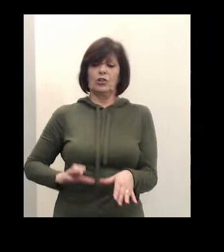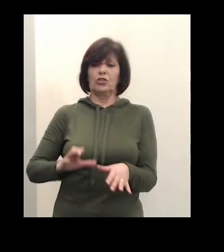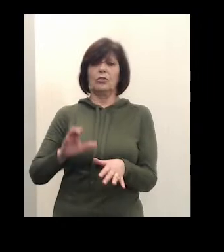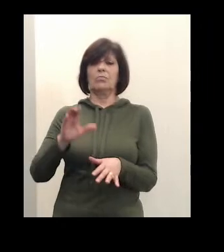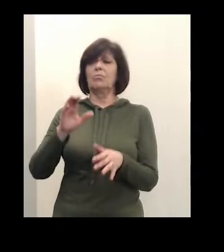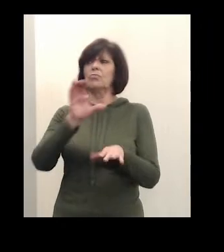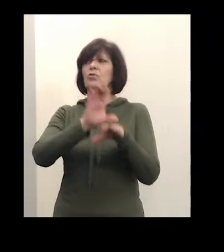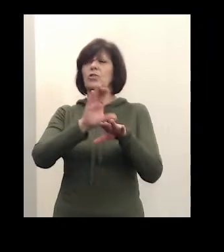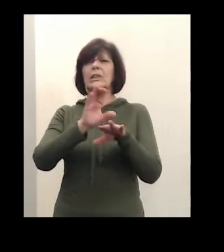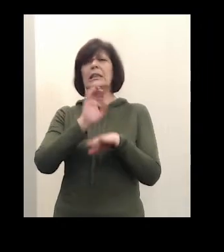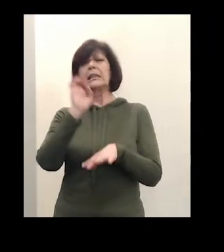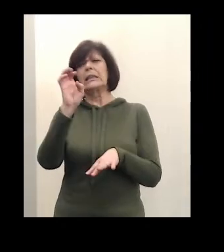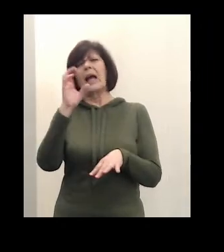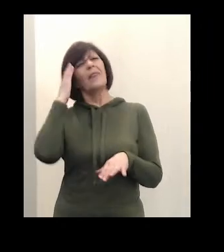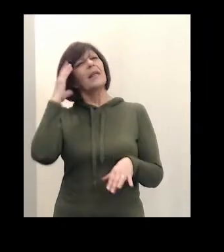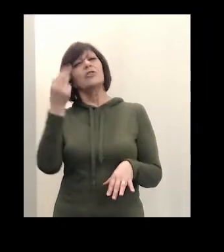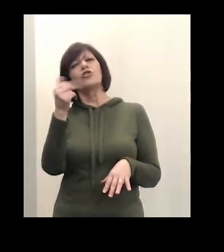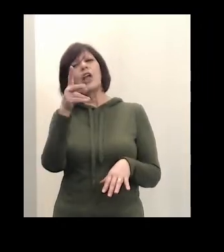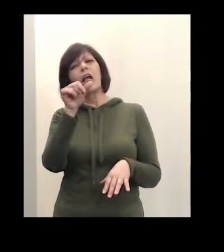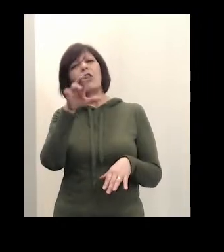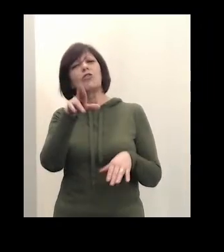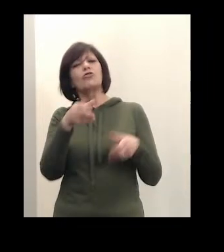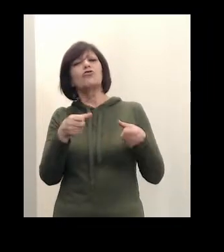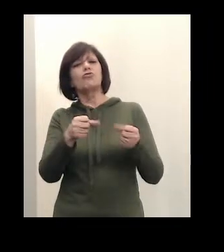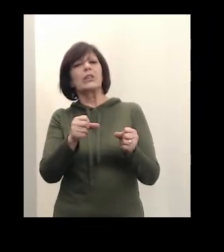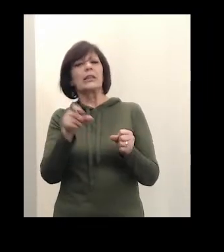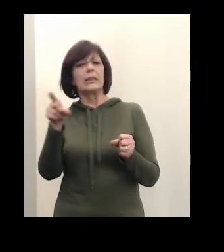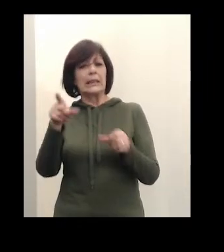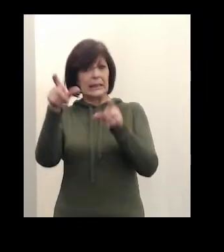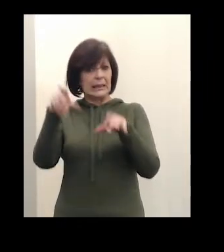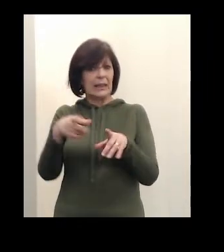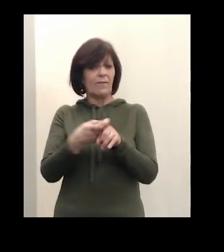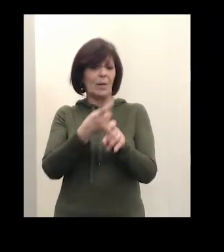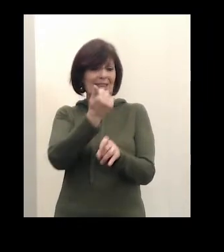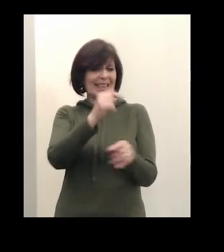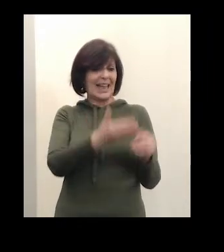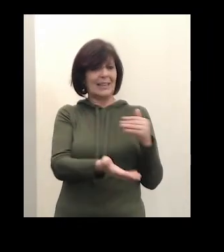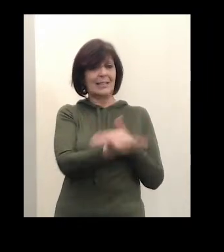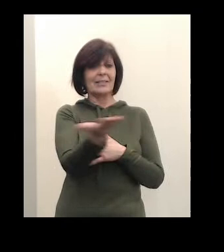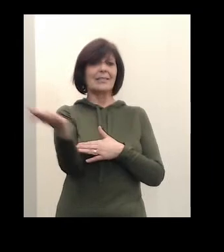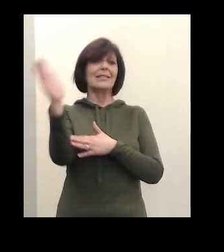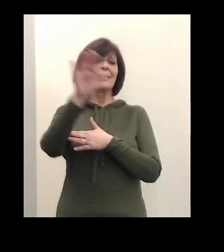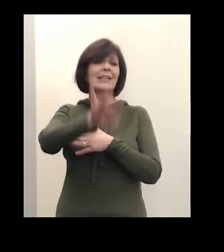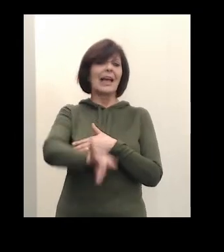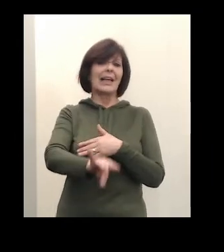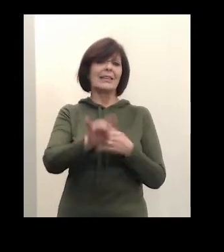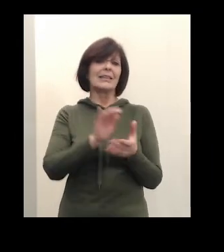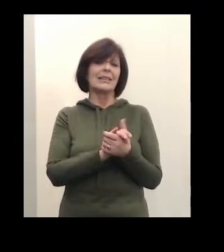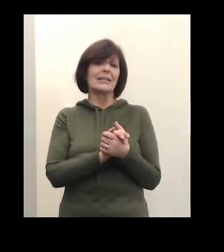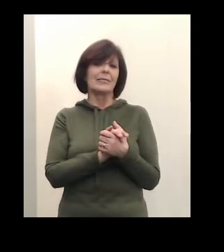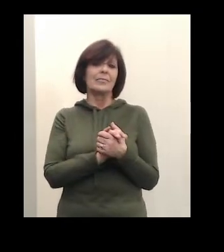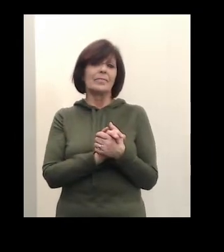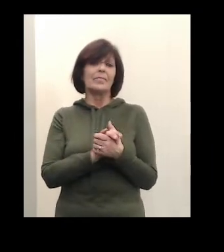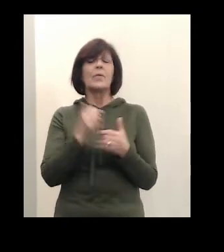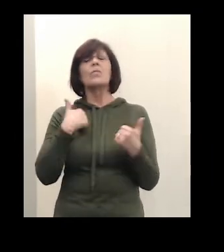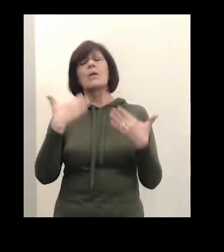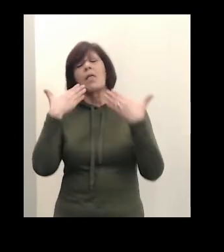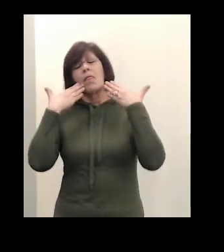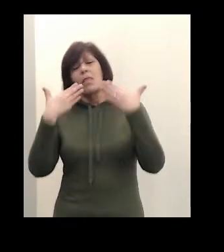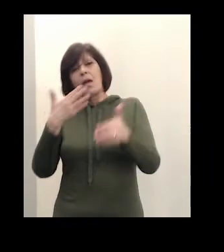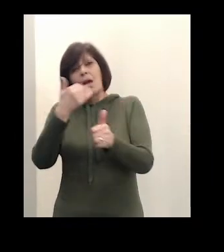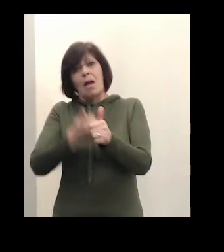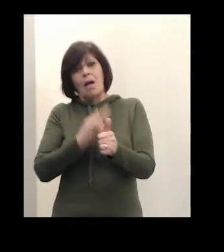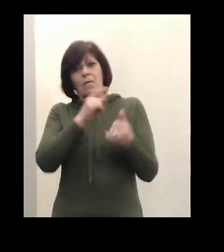that's Chandler Street off East Amherst. Testing site from 10 a.m. to 8 p.m. I want to thank everybody